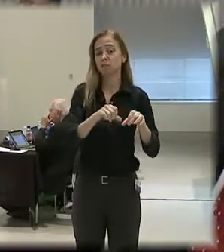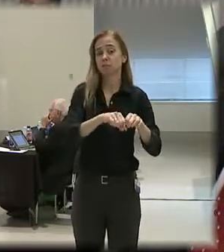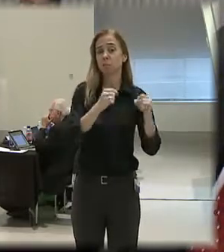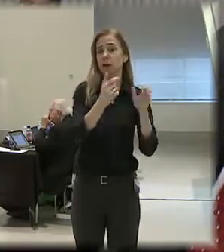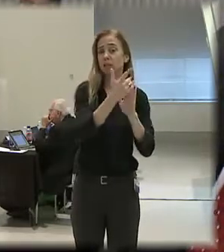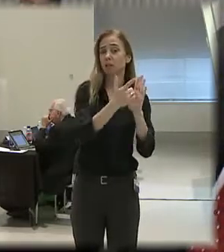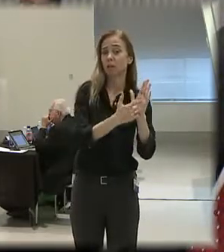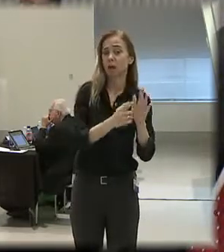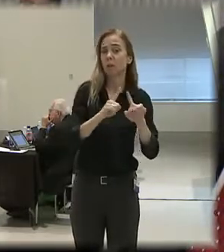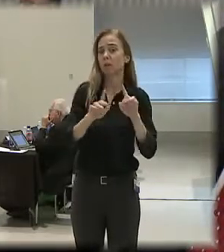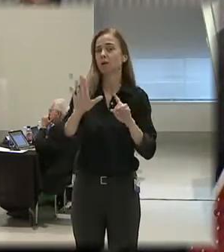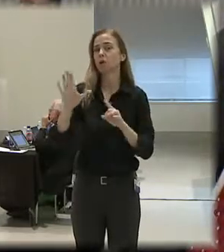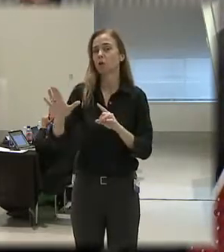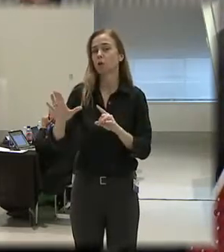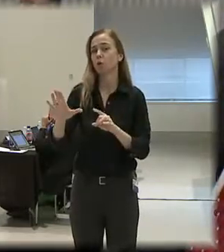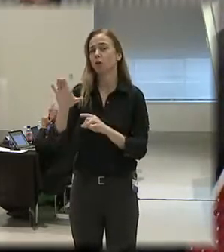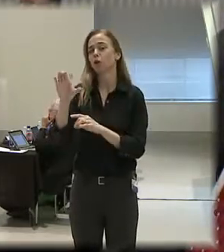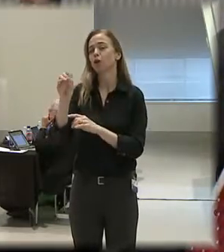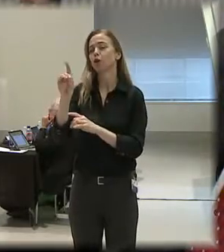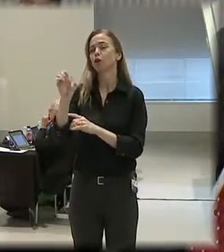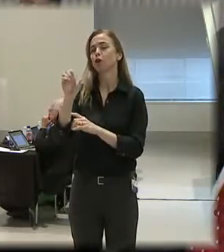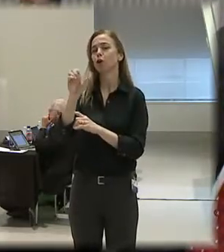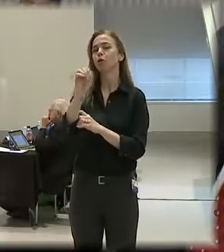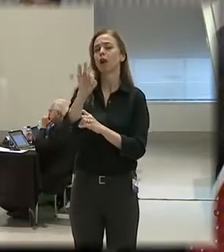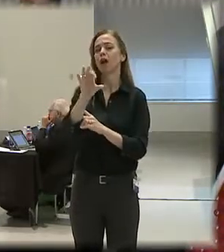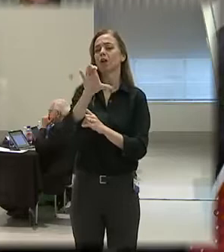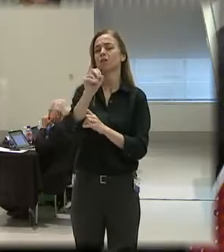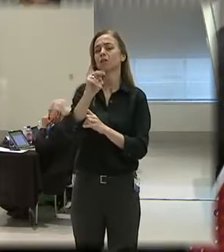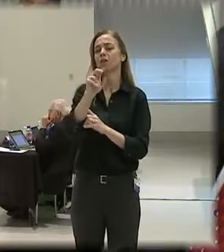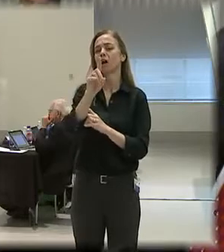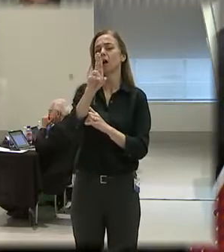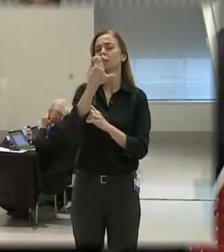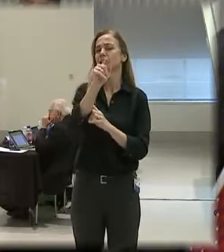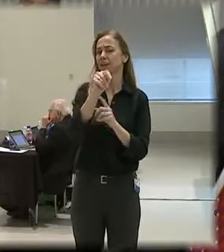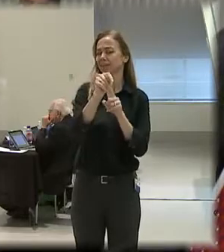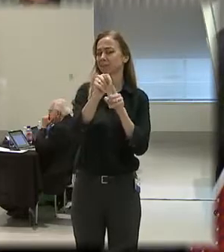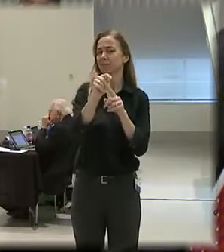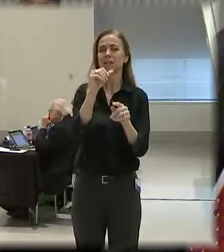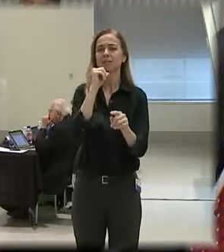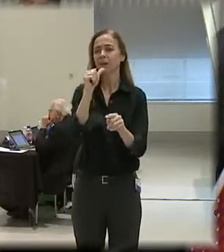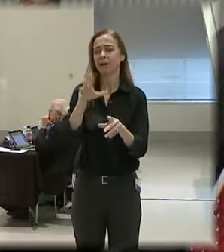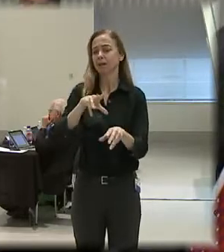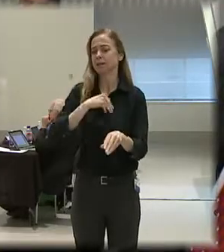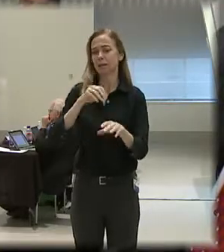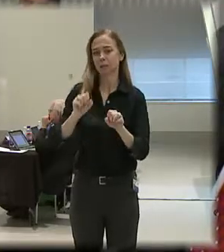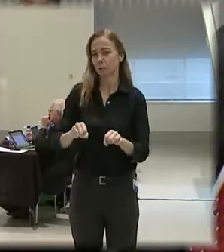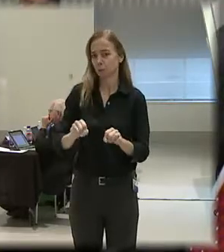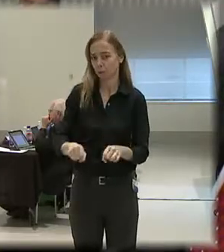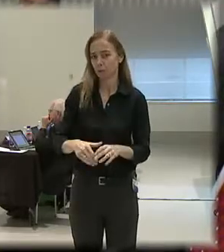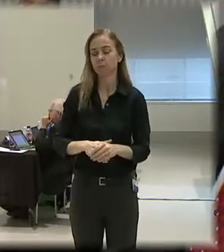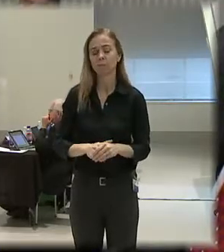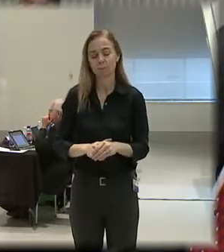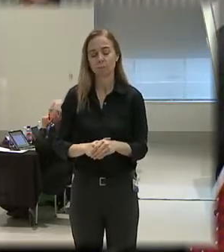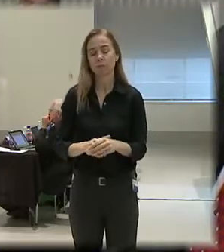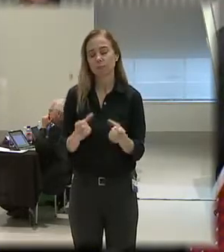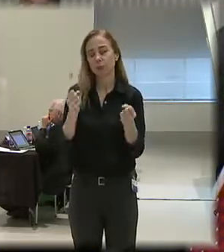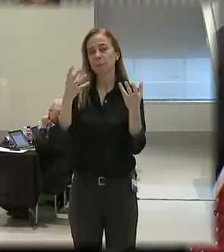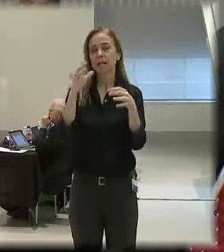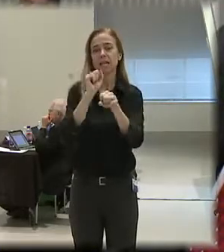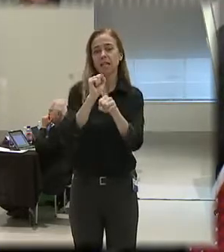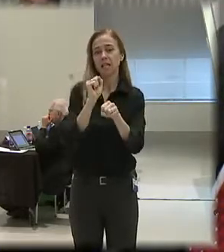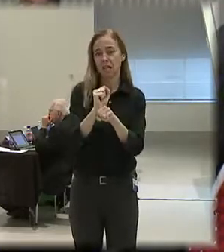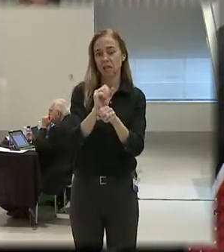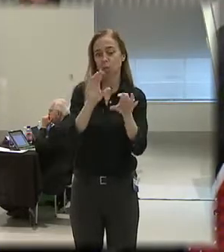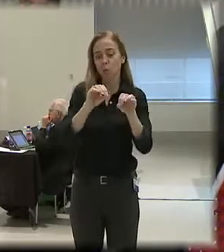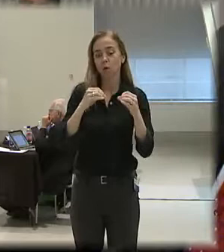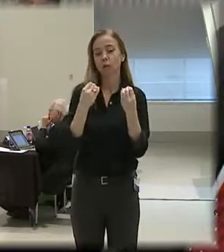is unacceptable, and there are penalties that are associated with that. Many of the labor organizations that